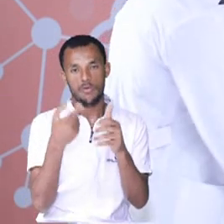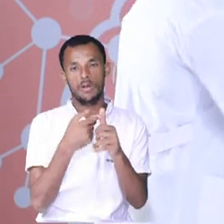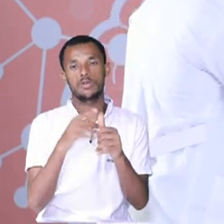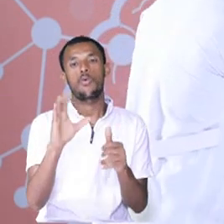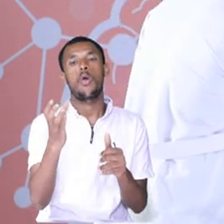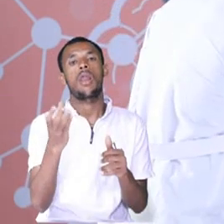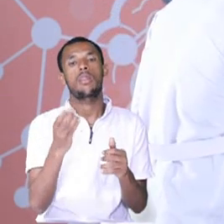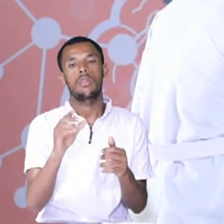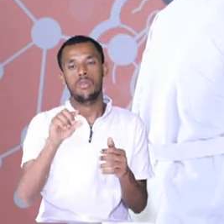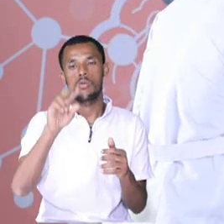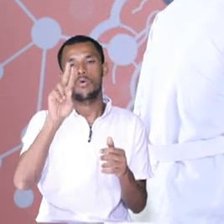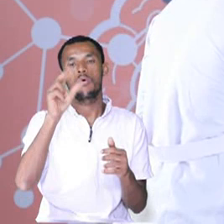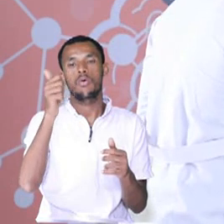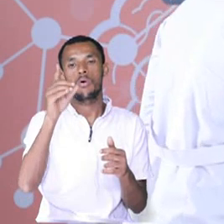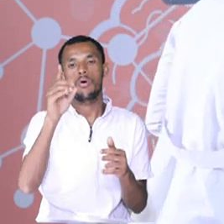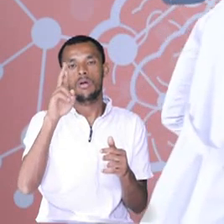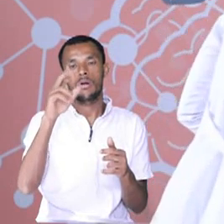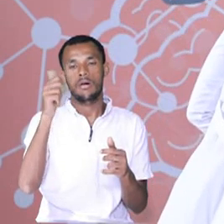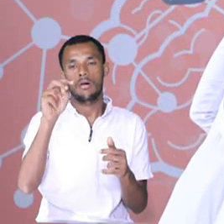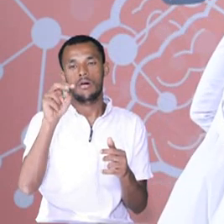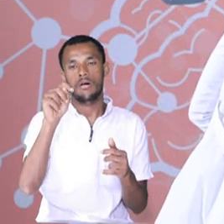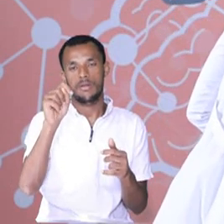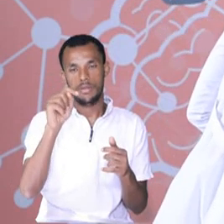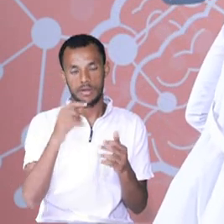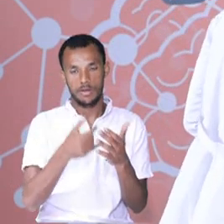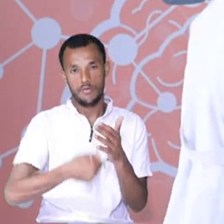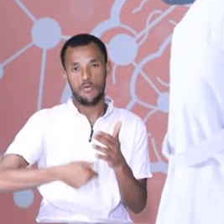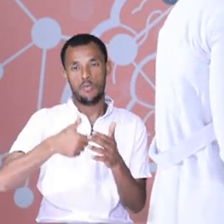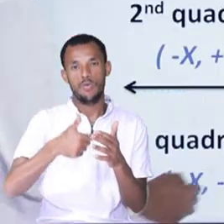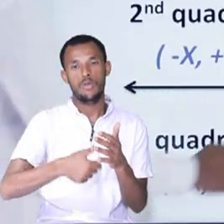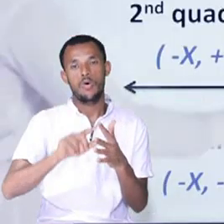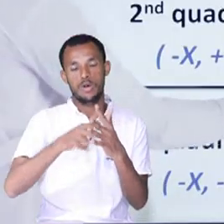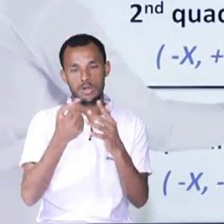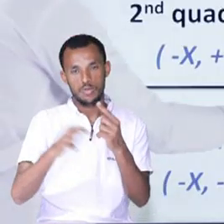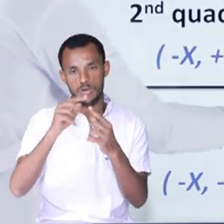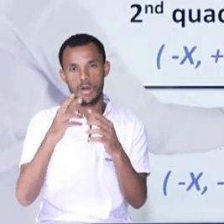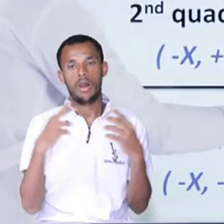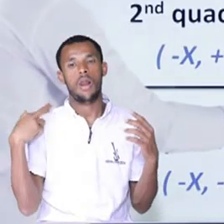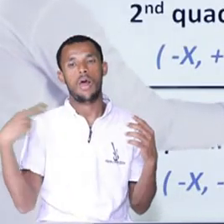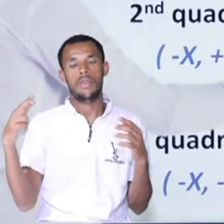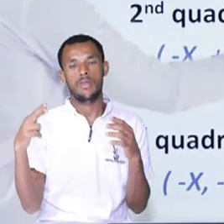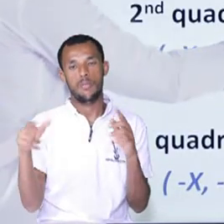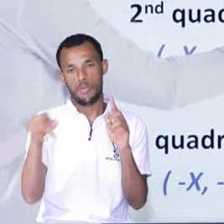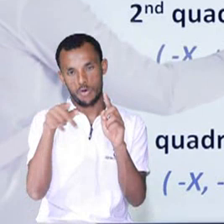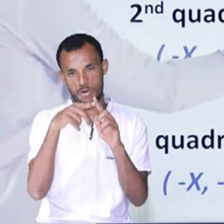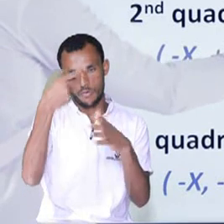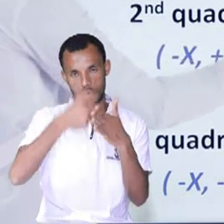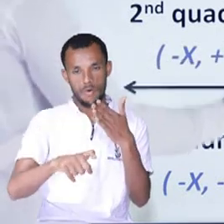you see here, from the origin to the right, it is a positive value, and from the origin